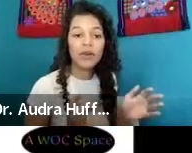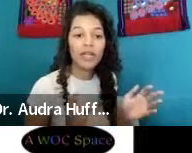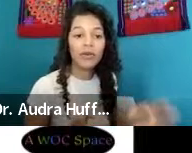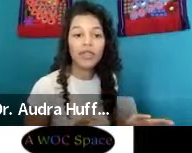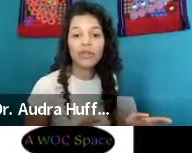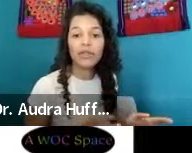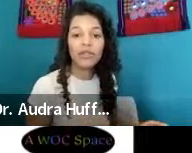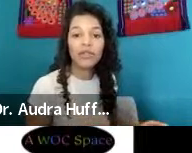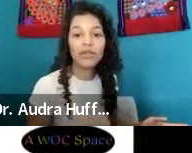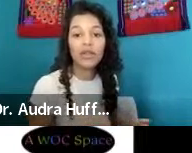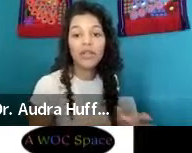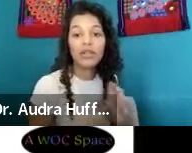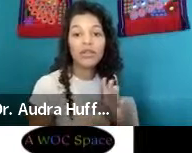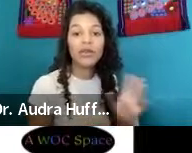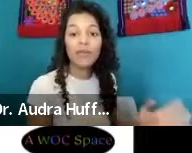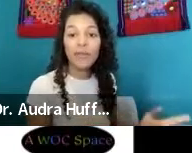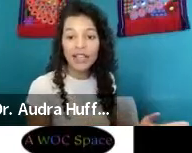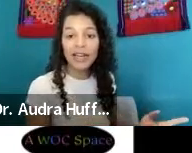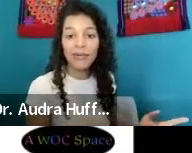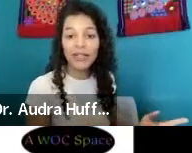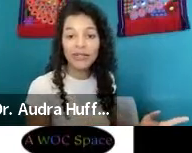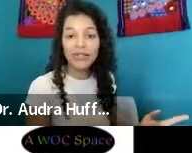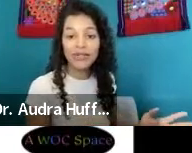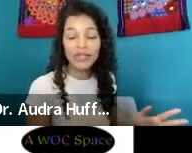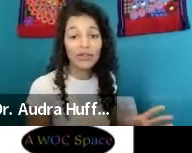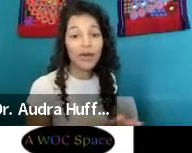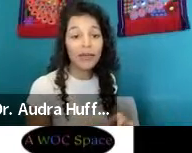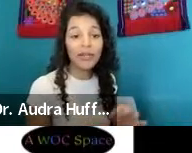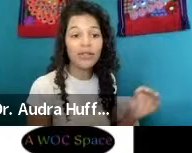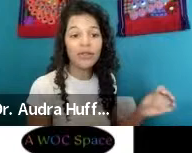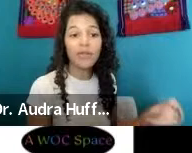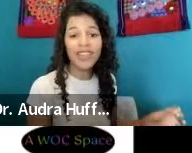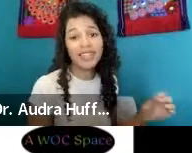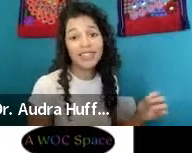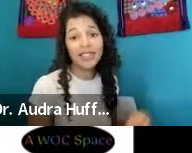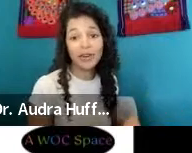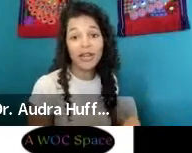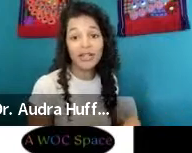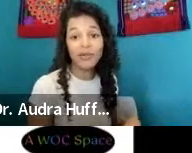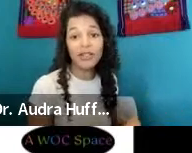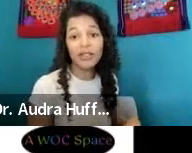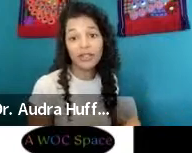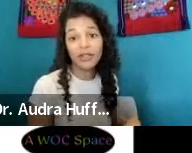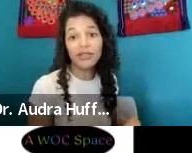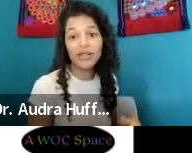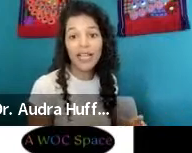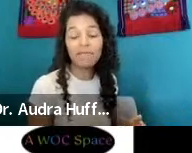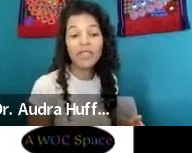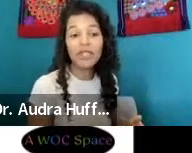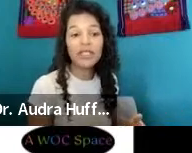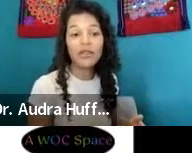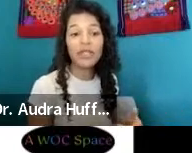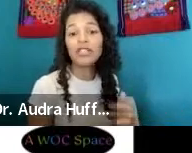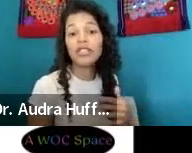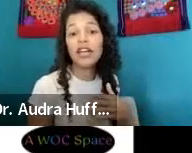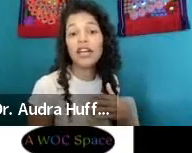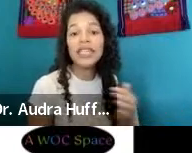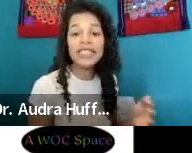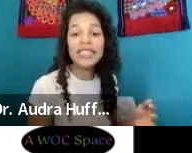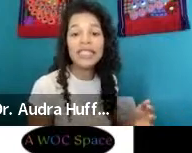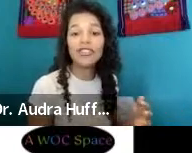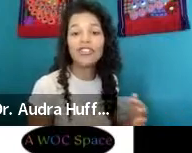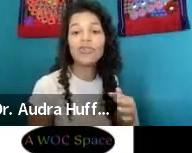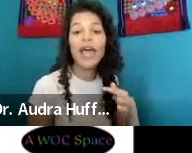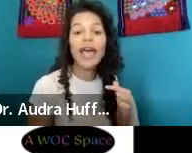people know like what you do, you're the best at what you do. So you're probably also the best at summarizing what you do, right? So this should